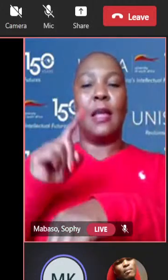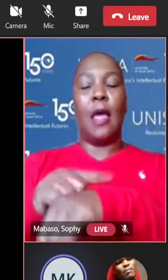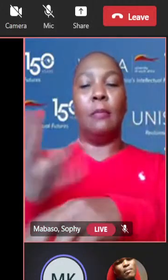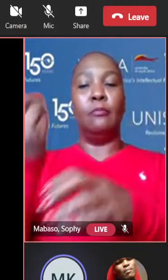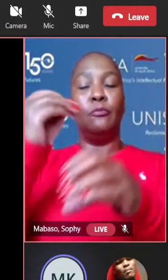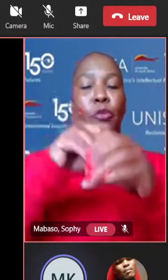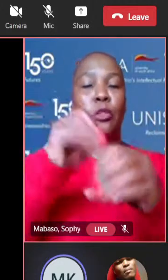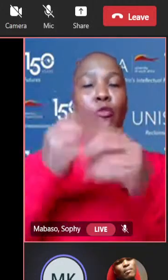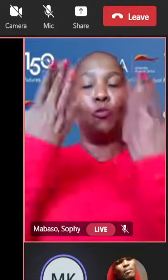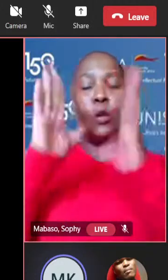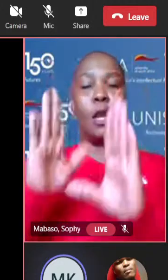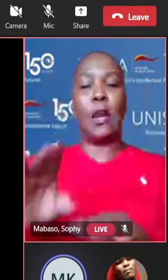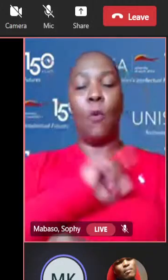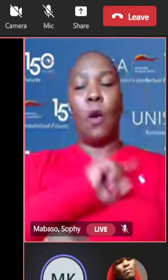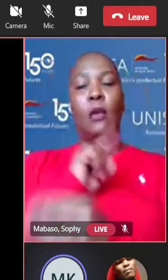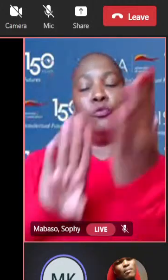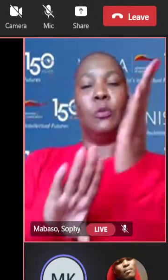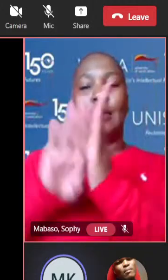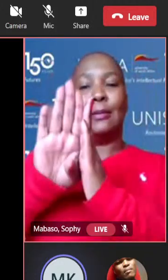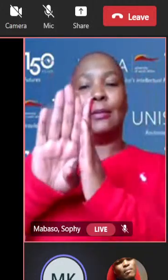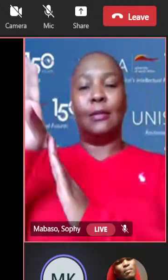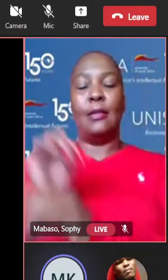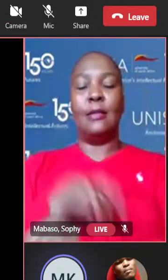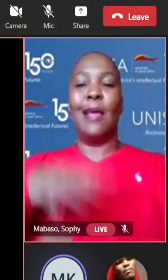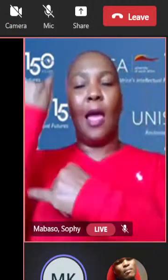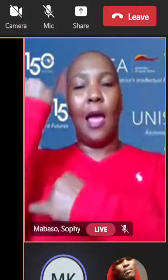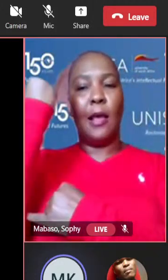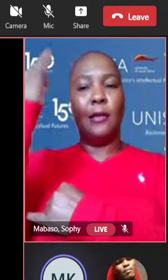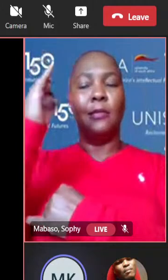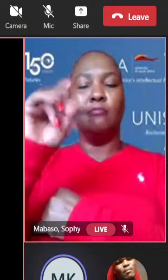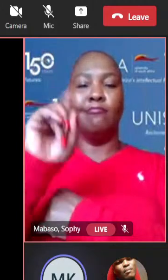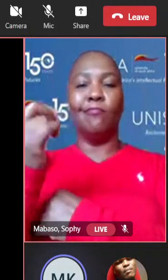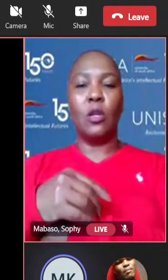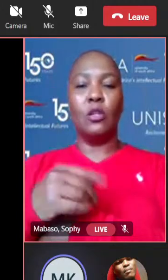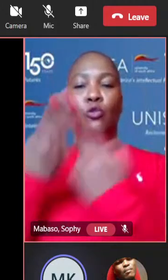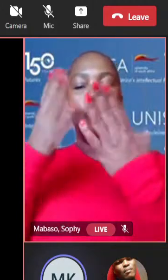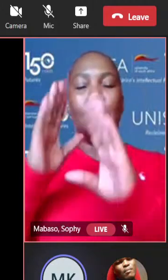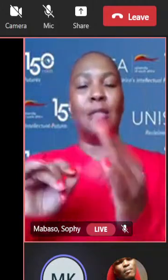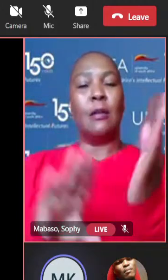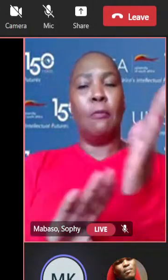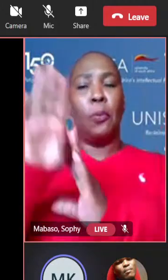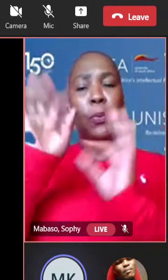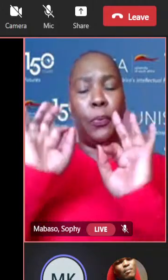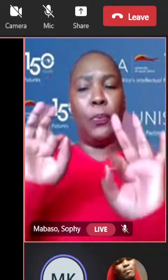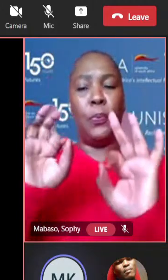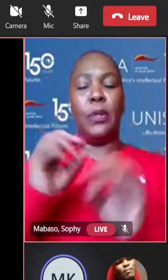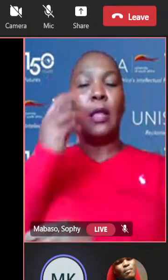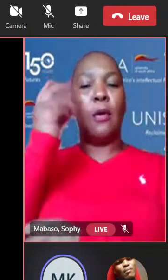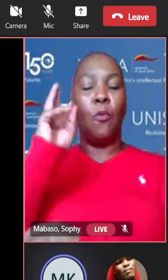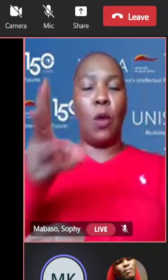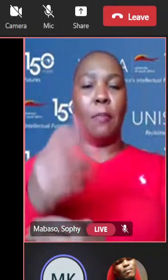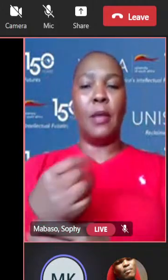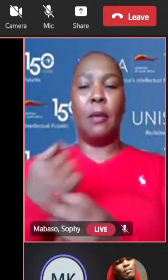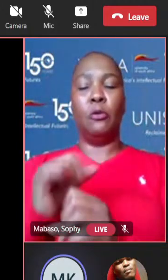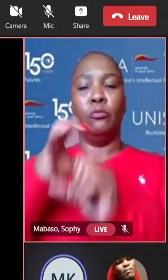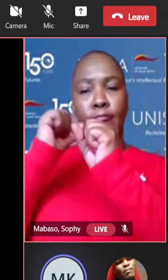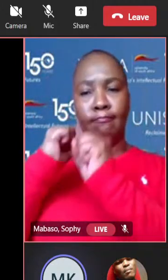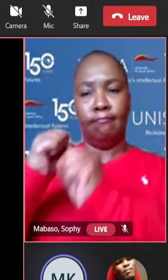order to be successful. The idea is that when students are successful, they will be able to be retained in the